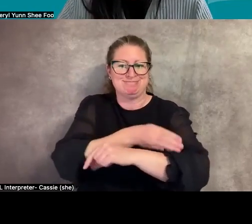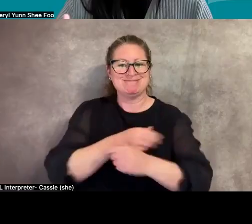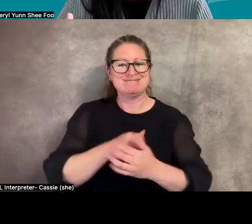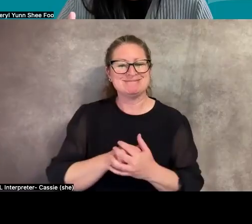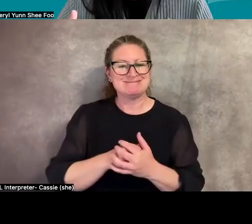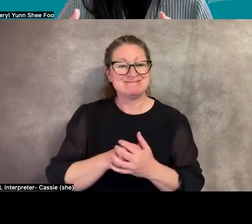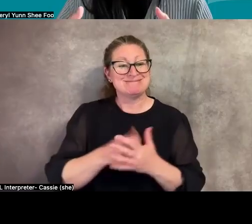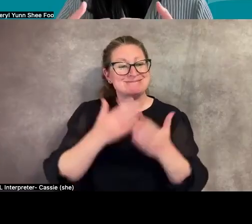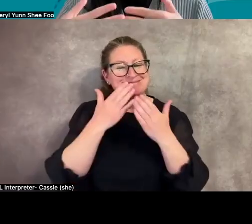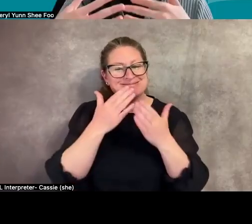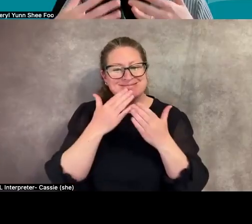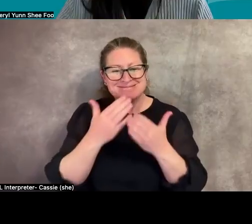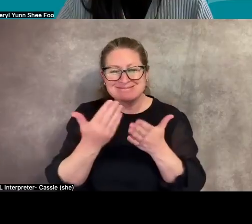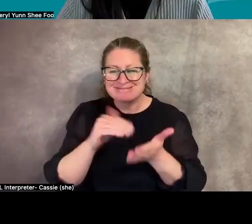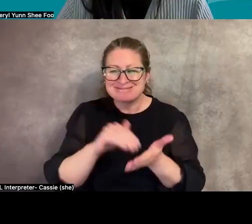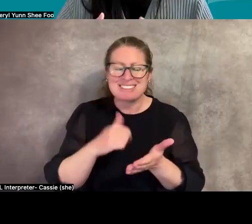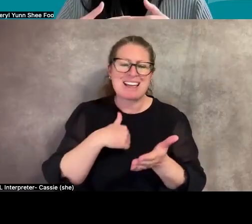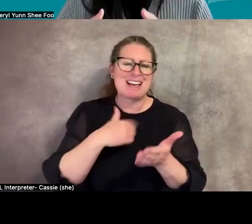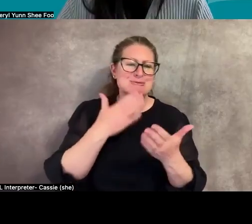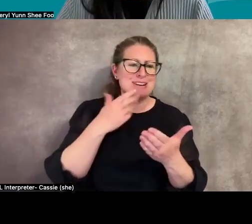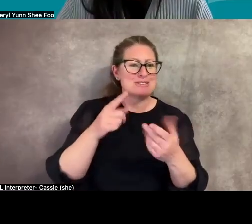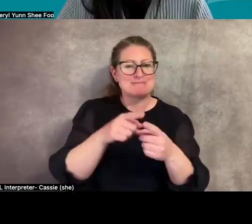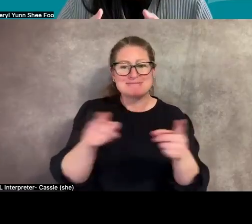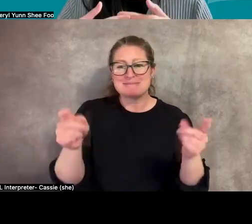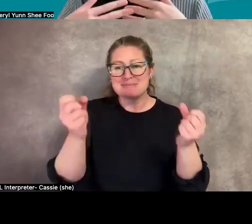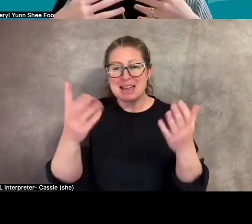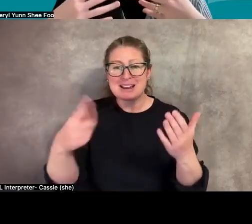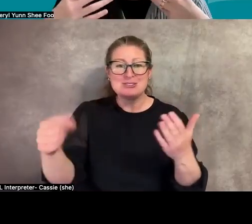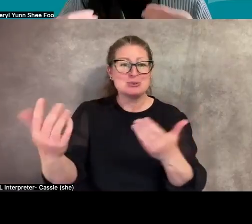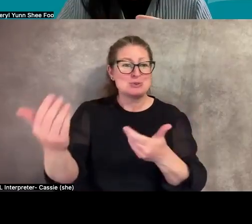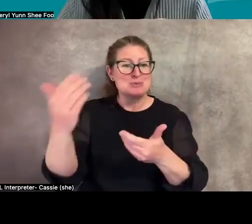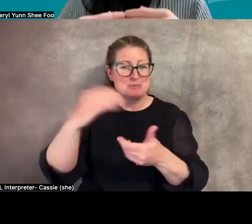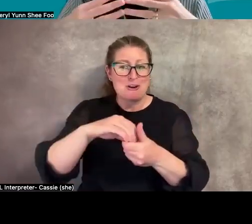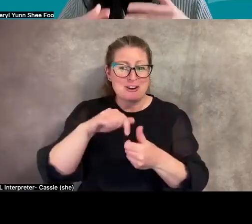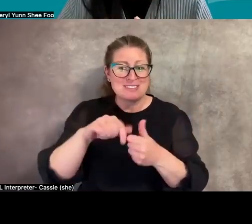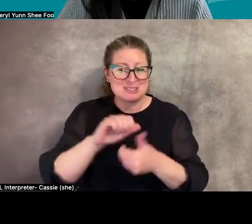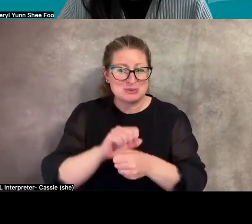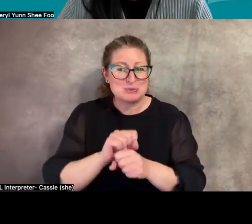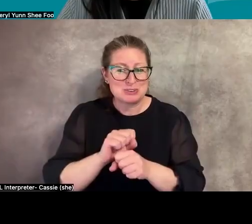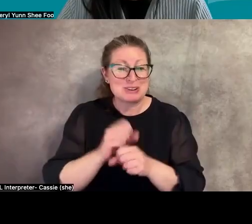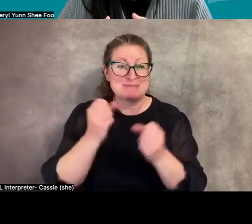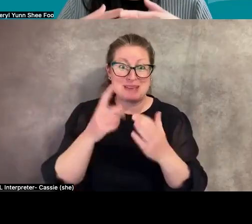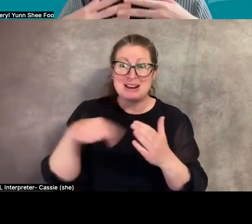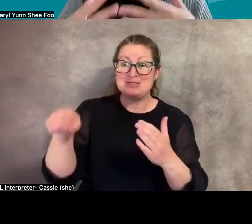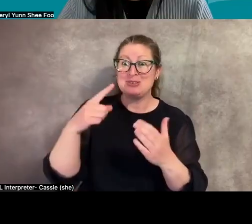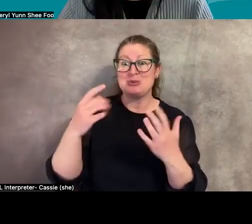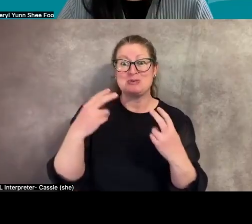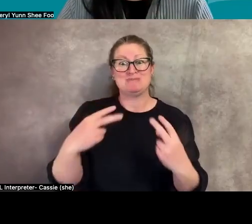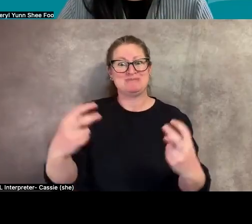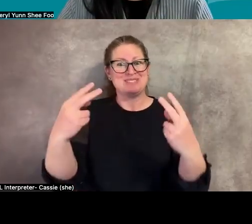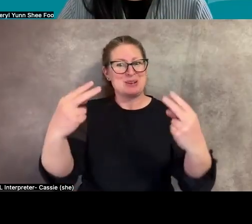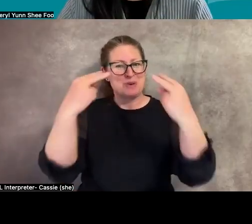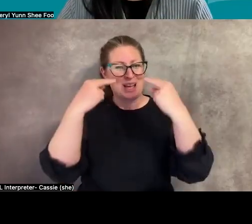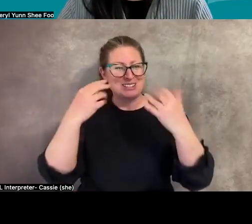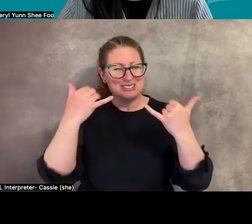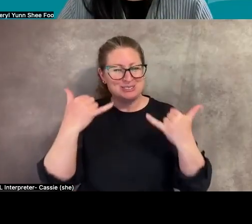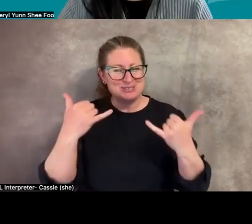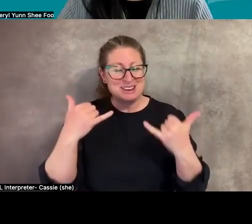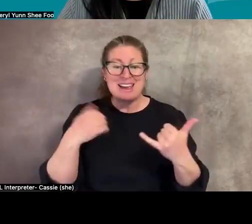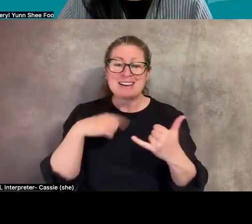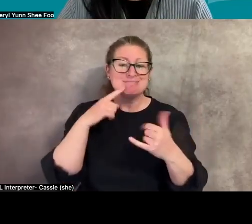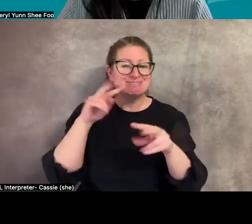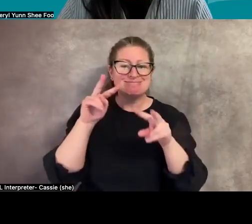so grateful to many of you who are part of this work. Many of you are in the audience today, and I look forward to continuing